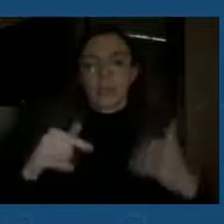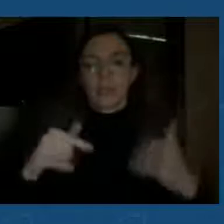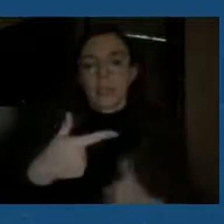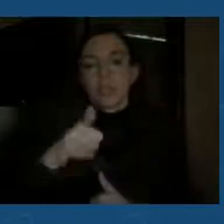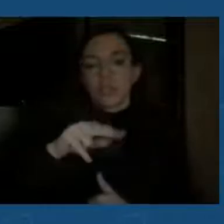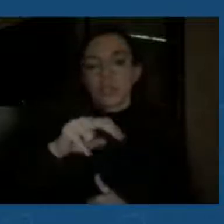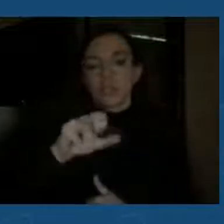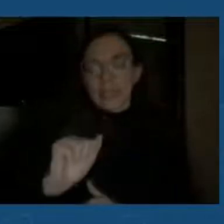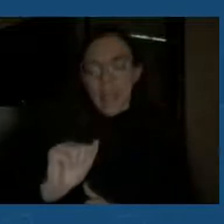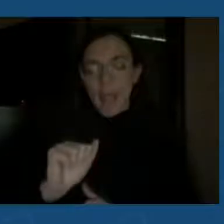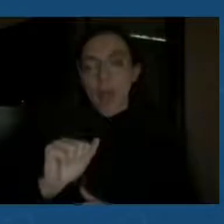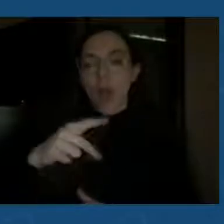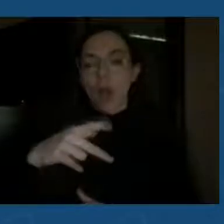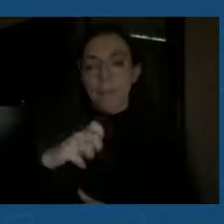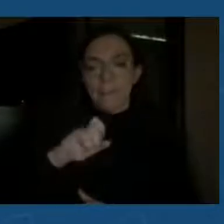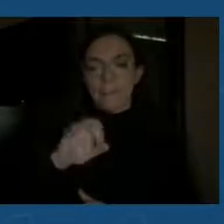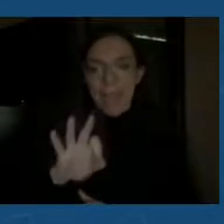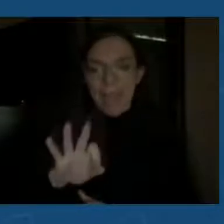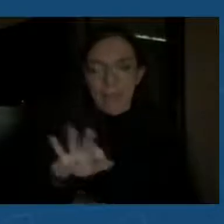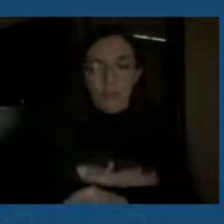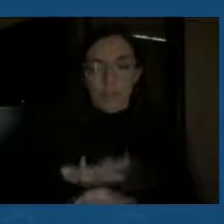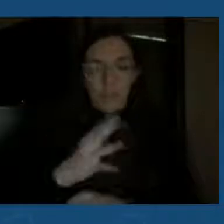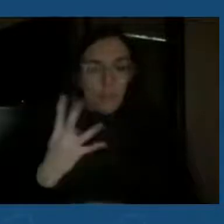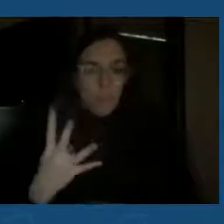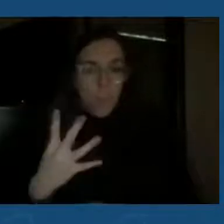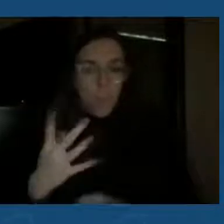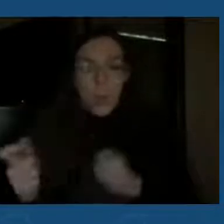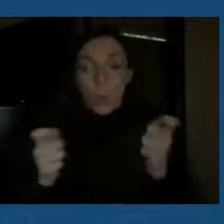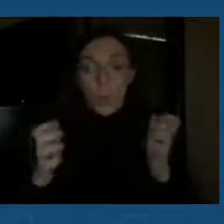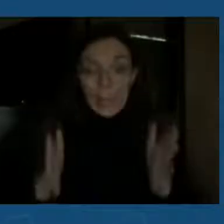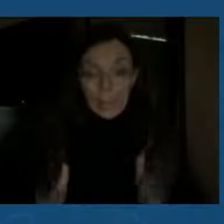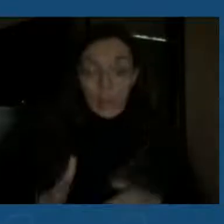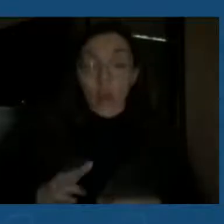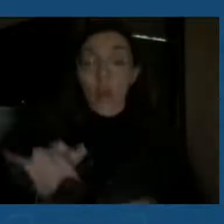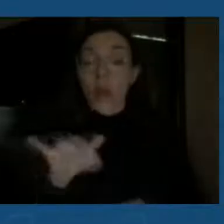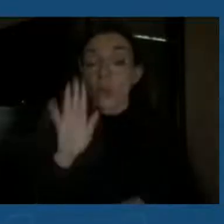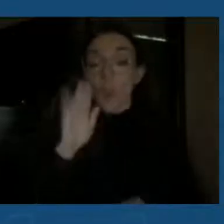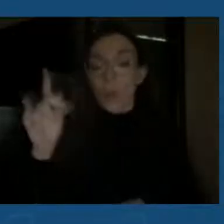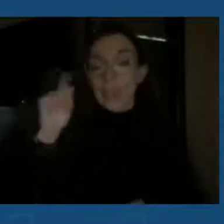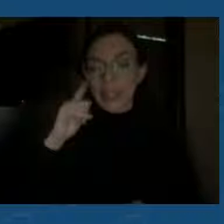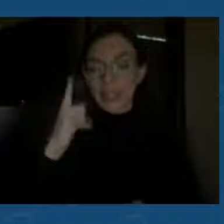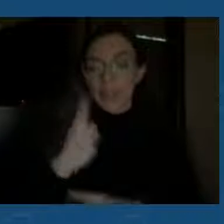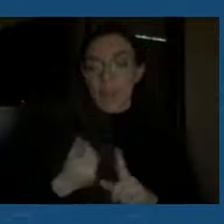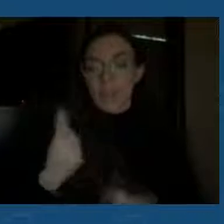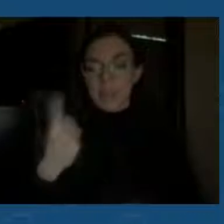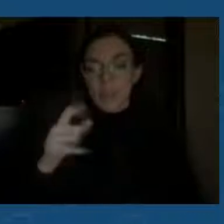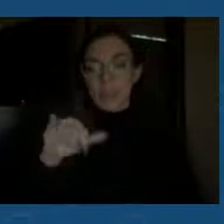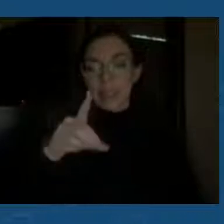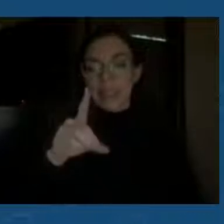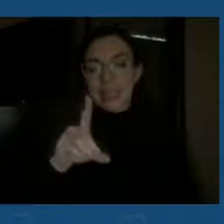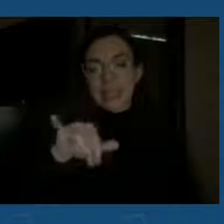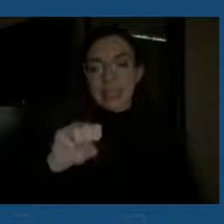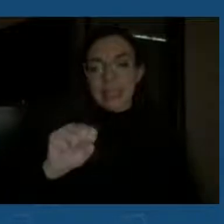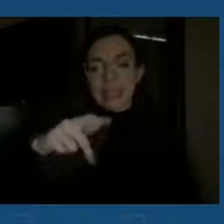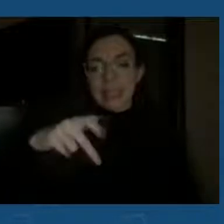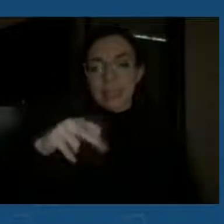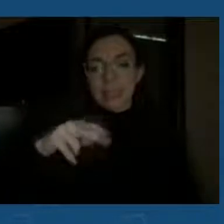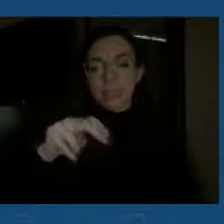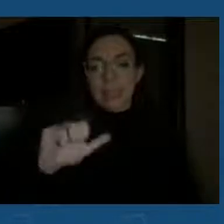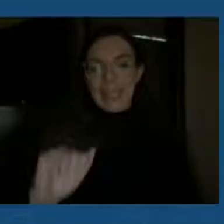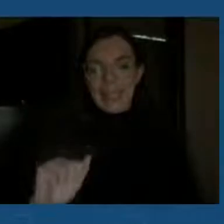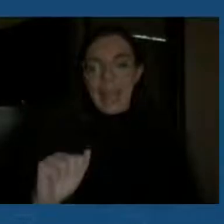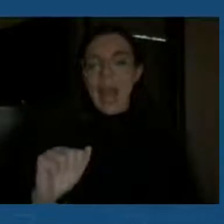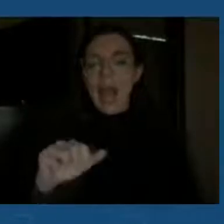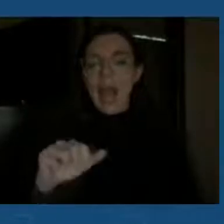4 coordinator. So you're also going to be hearing from someone, Despina Garcia. We wanted to not just hear